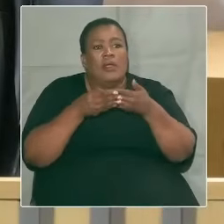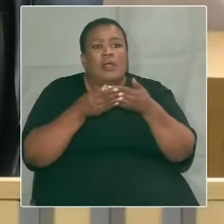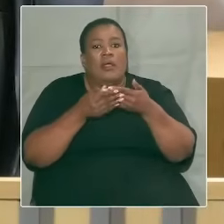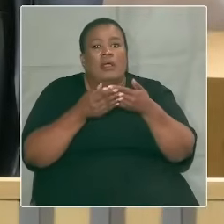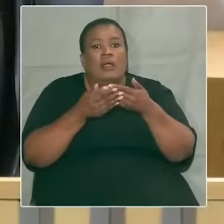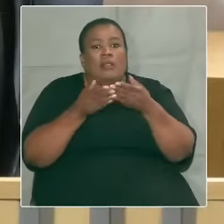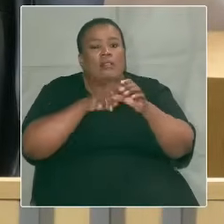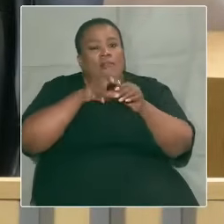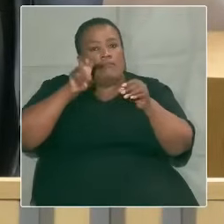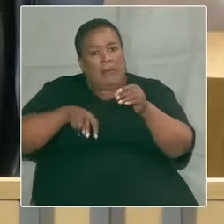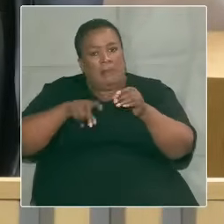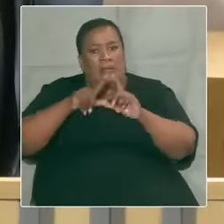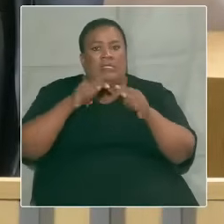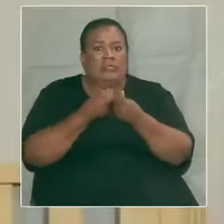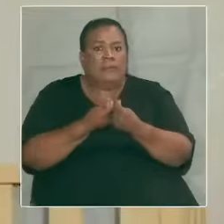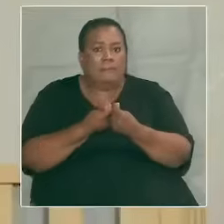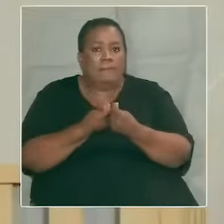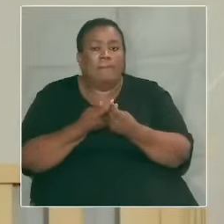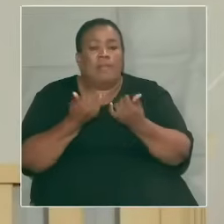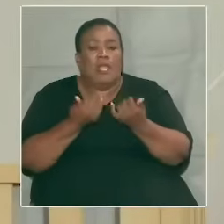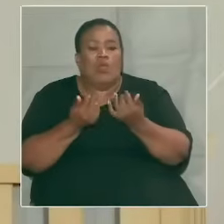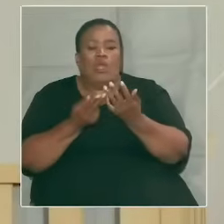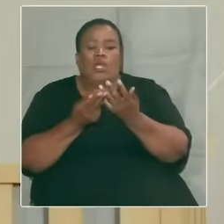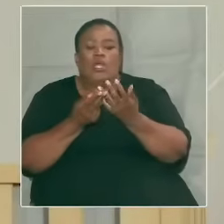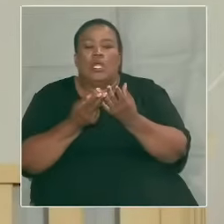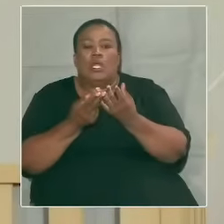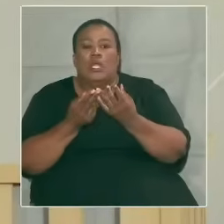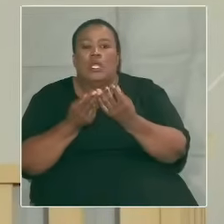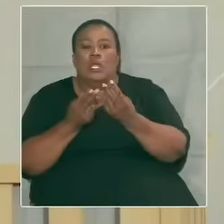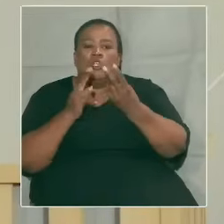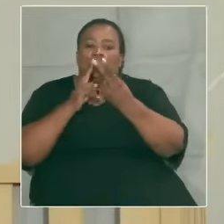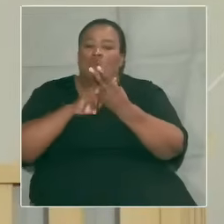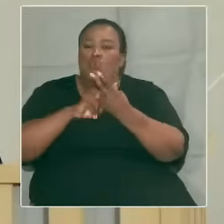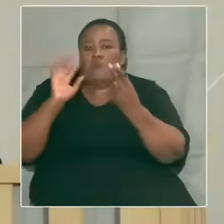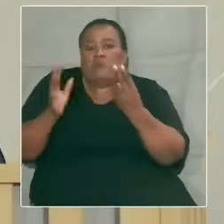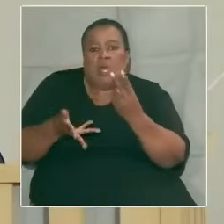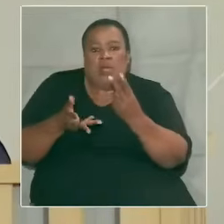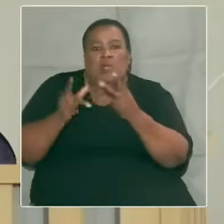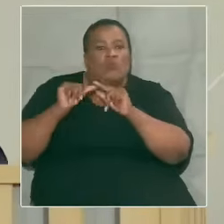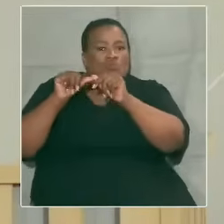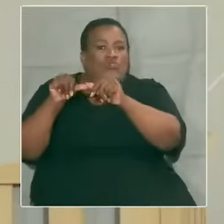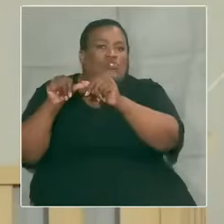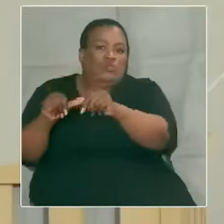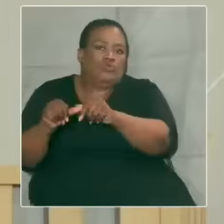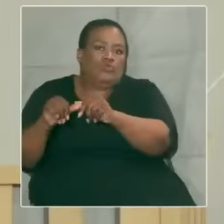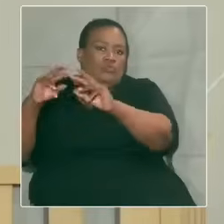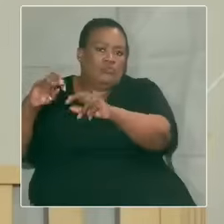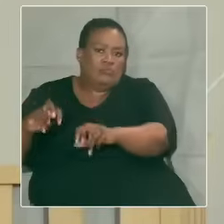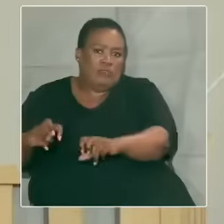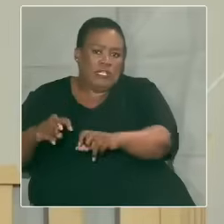left the team, and there were only 2 left to carry on with the investigation.